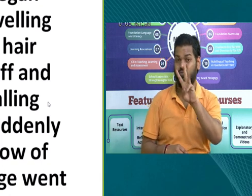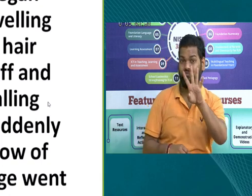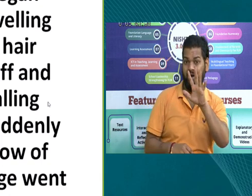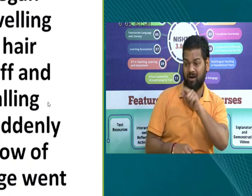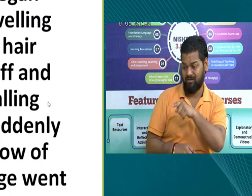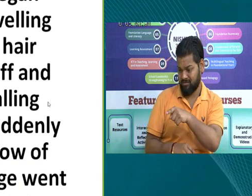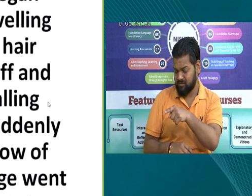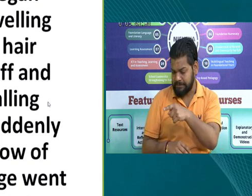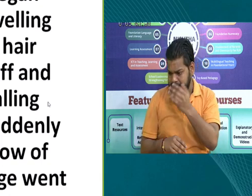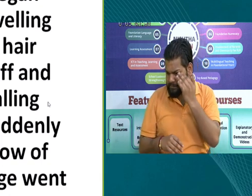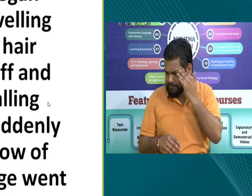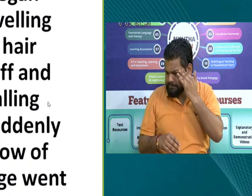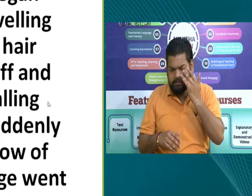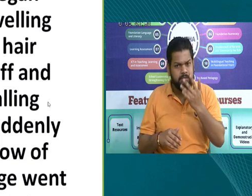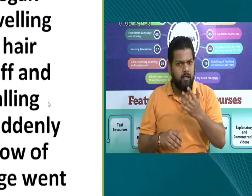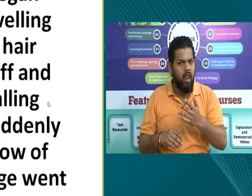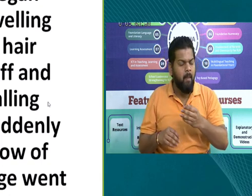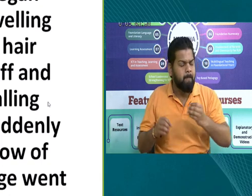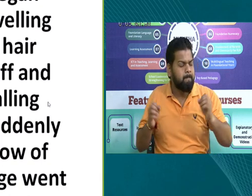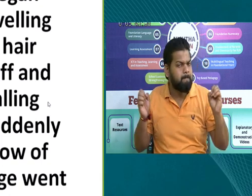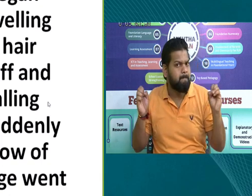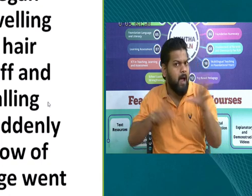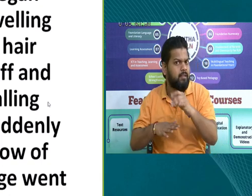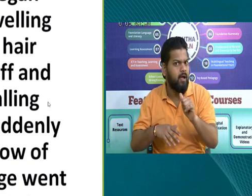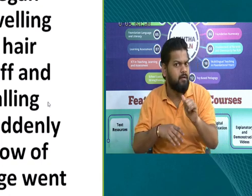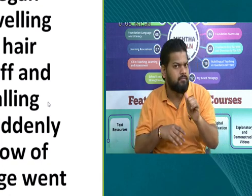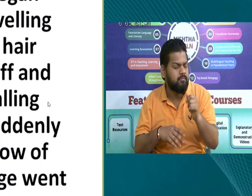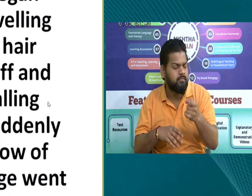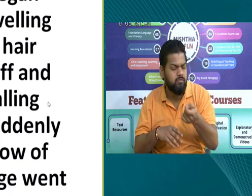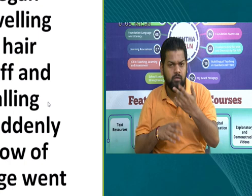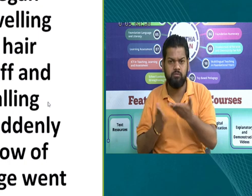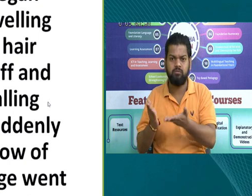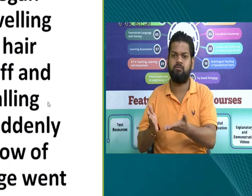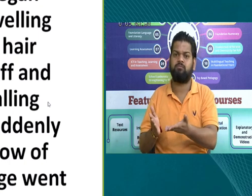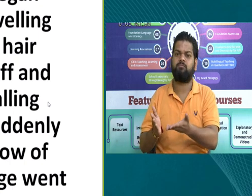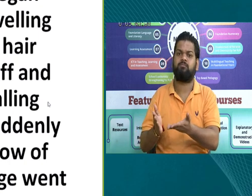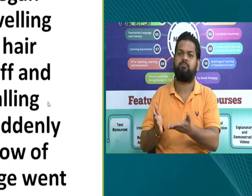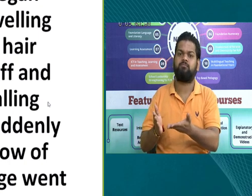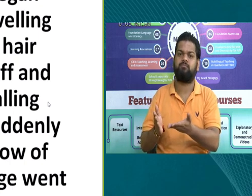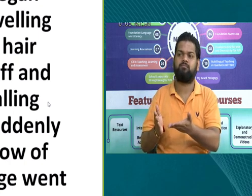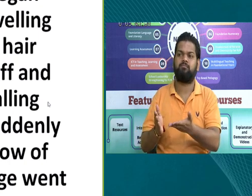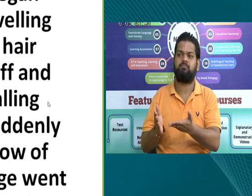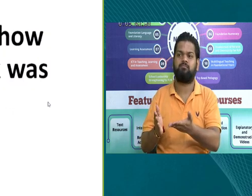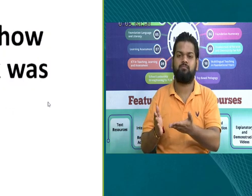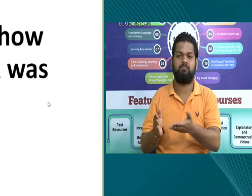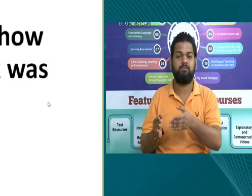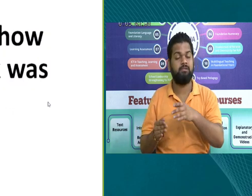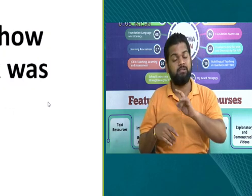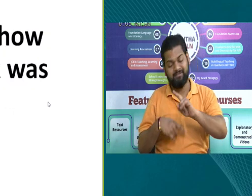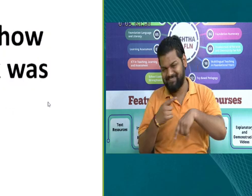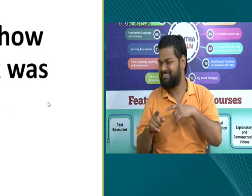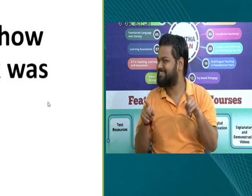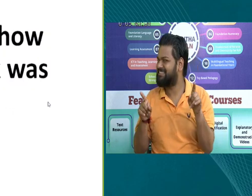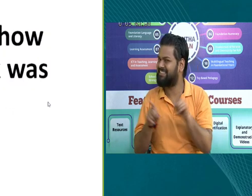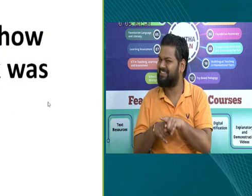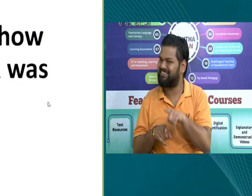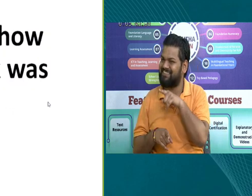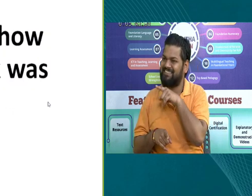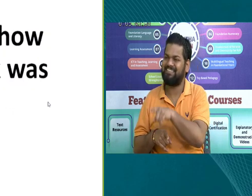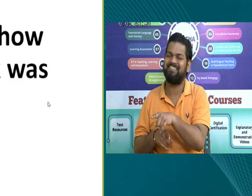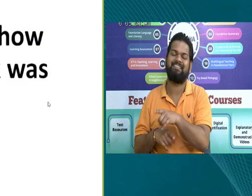magical tonic. And that's how Vita Wong was invented. Now the